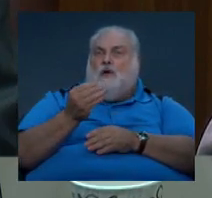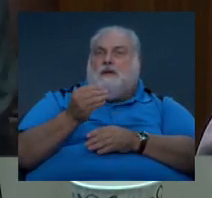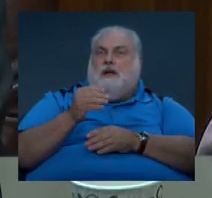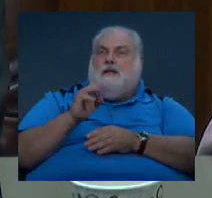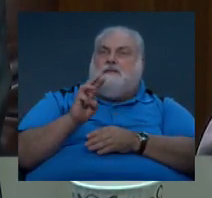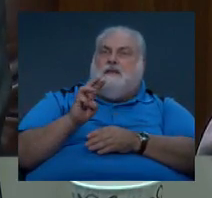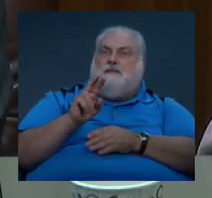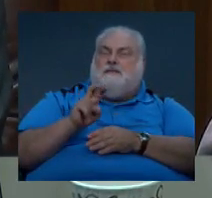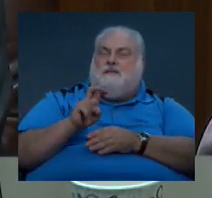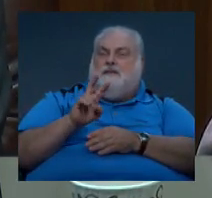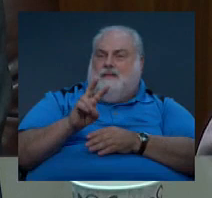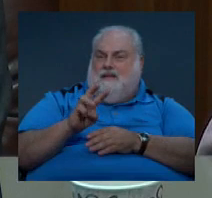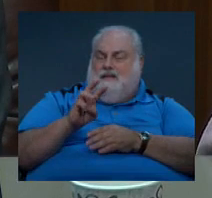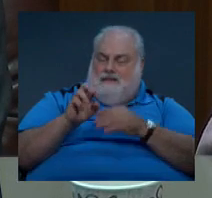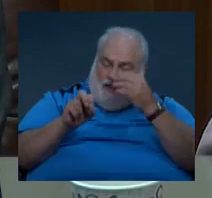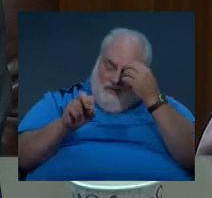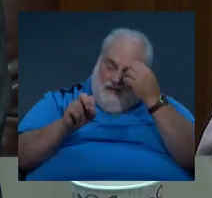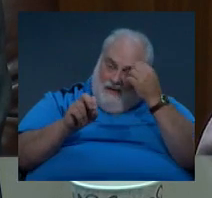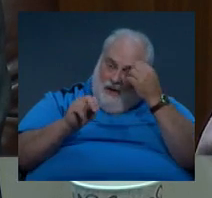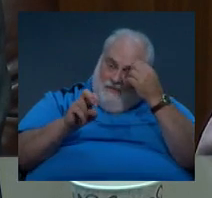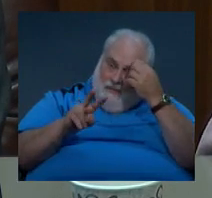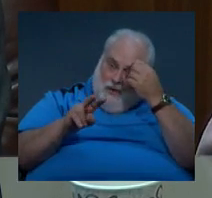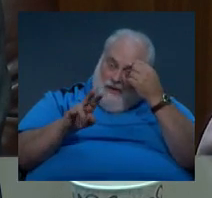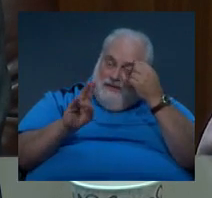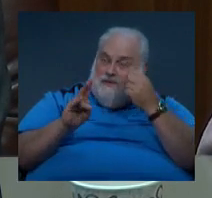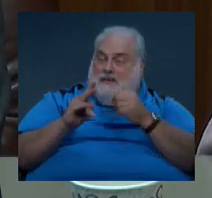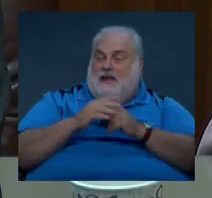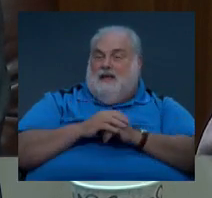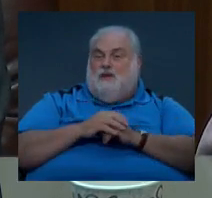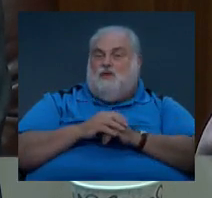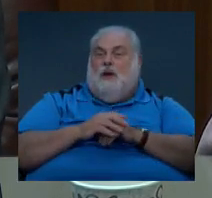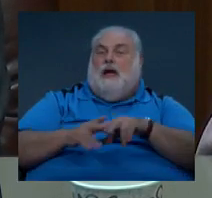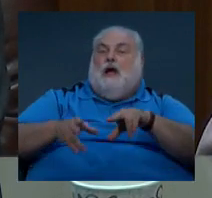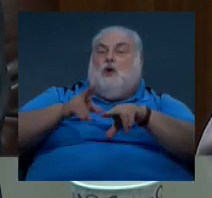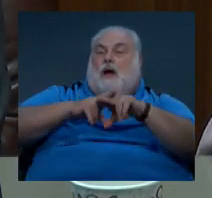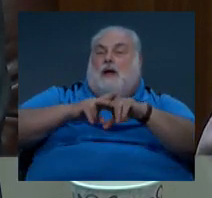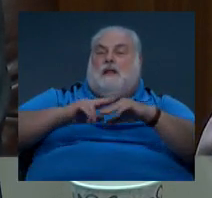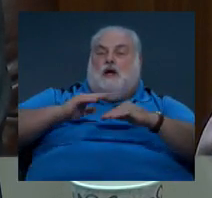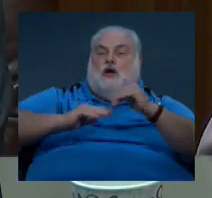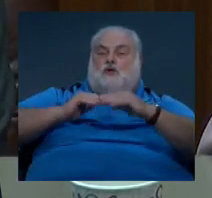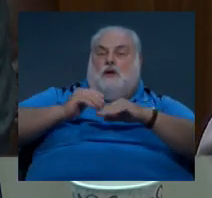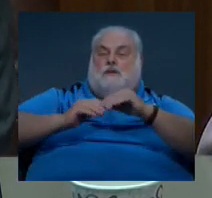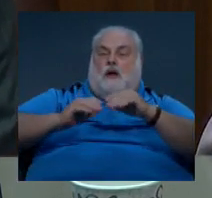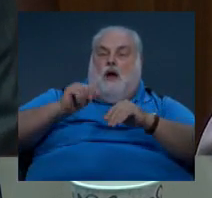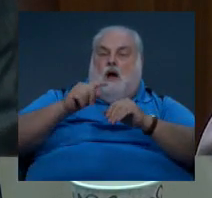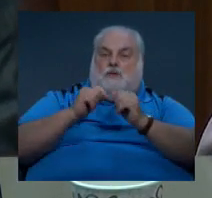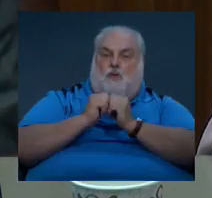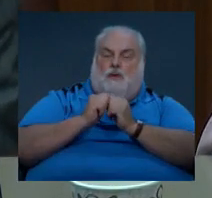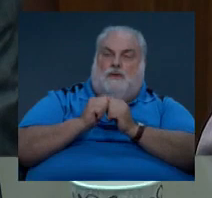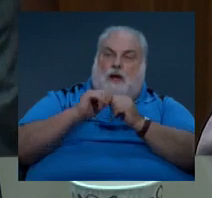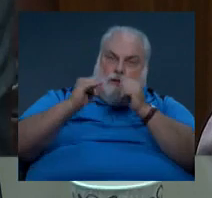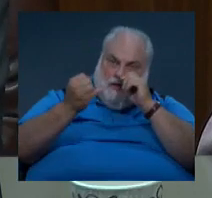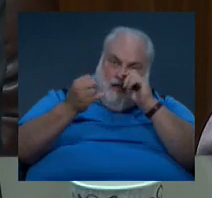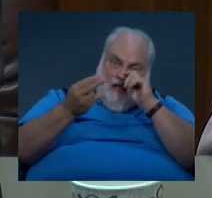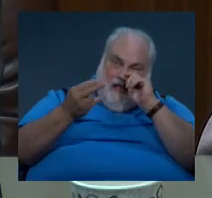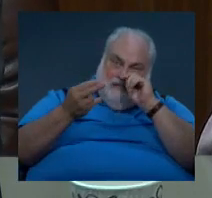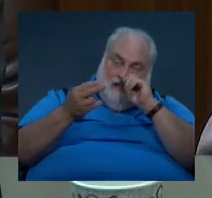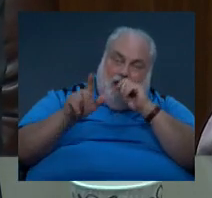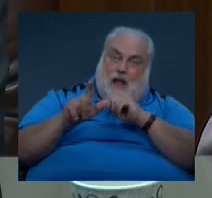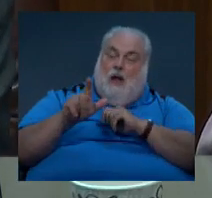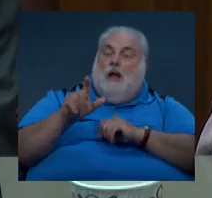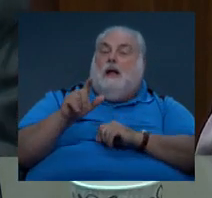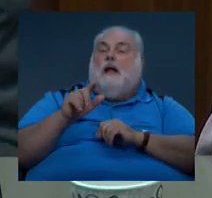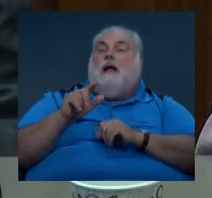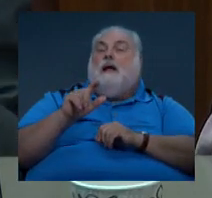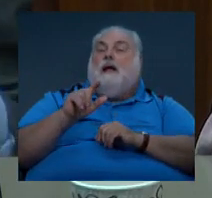November 21st, 2017 to approve an increase in construction cost with JHL Builders LLC an amount